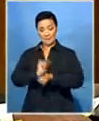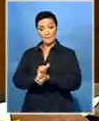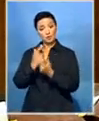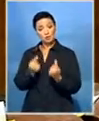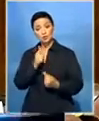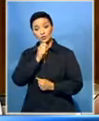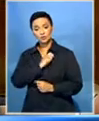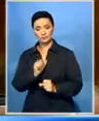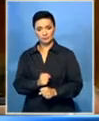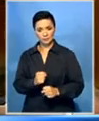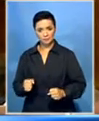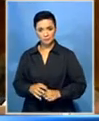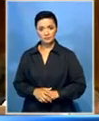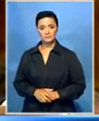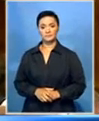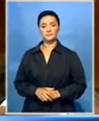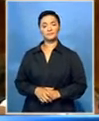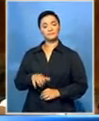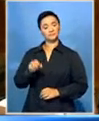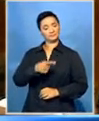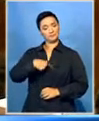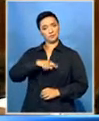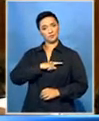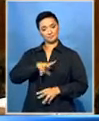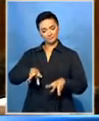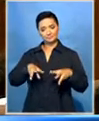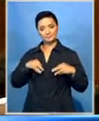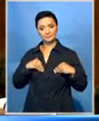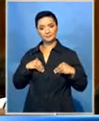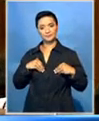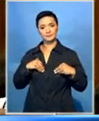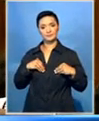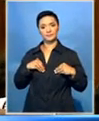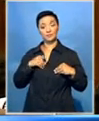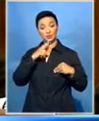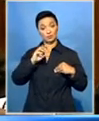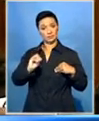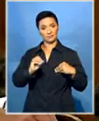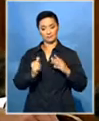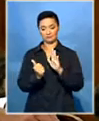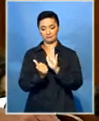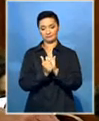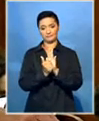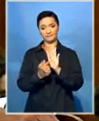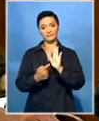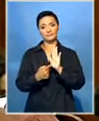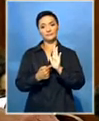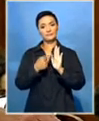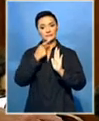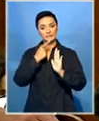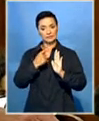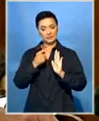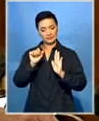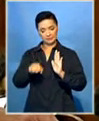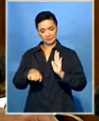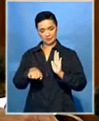The same position we respectfully submit, that you have the Immunities Act, which legislates for the field,